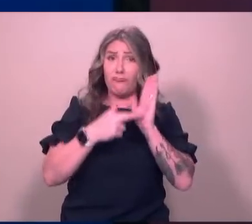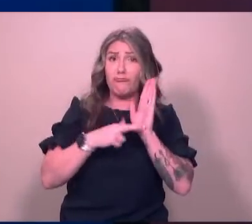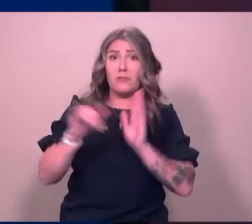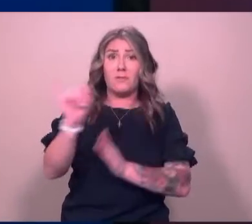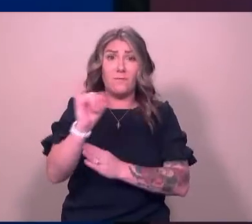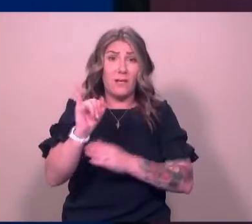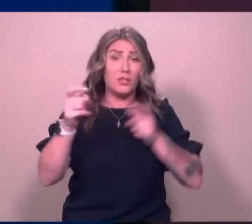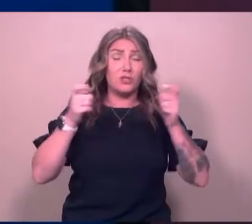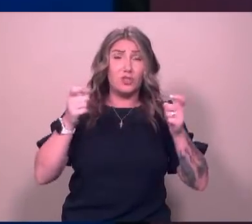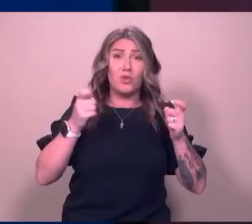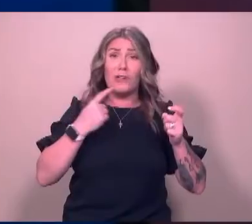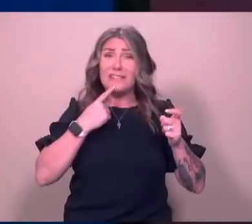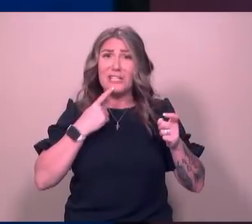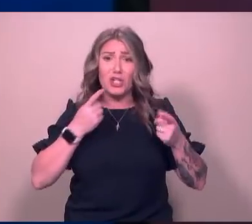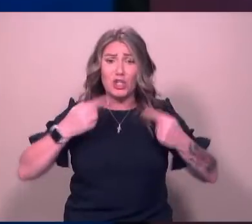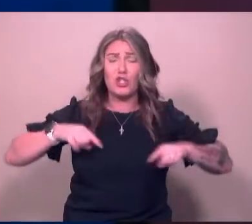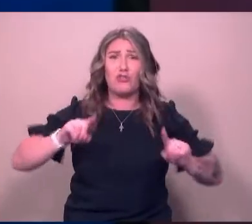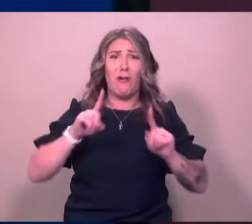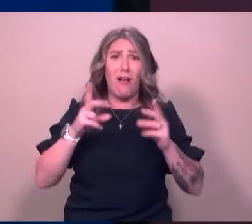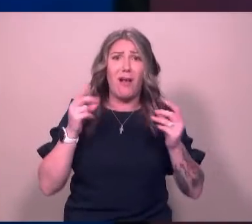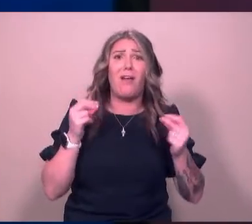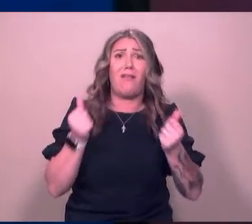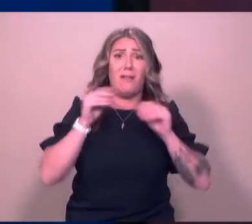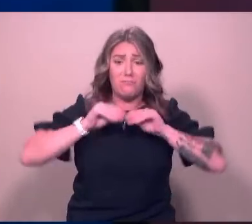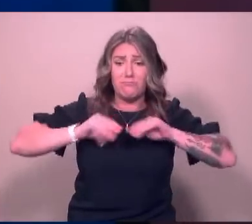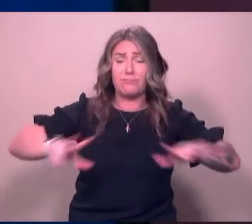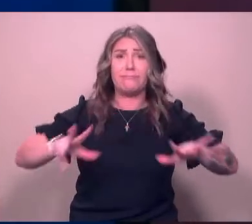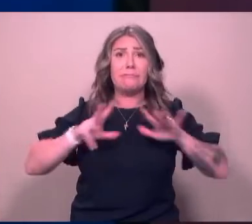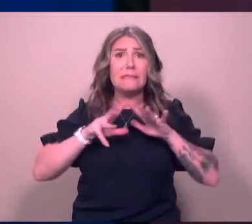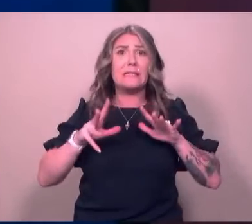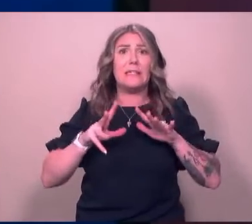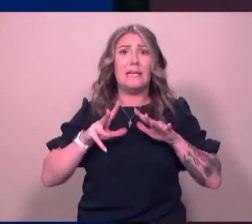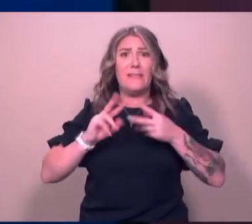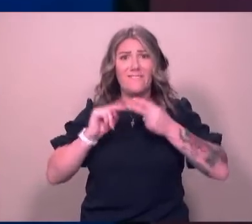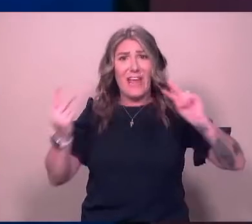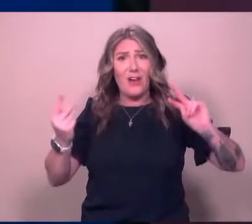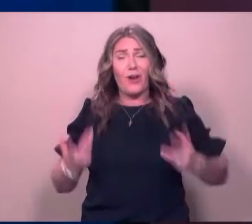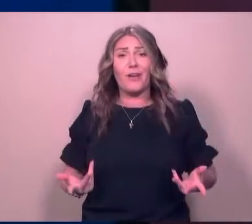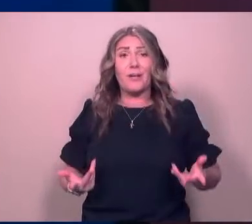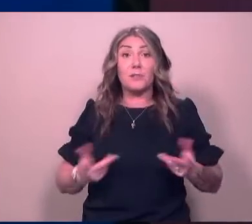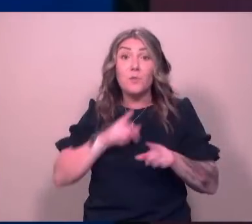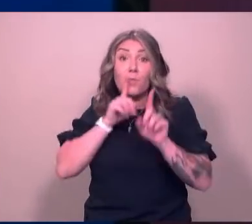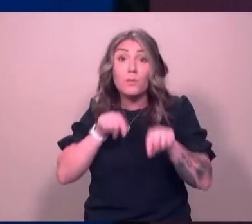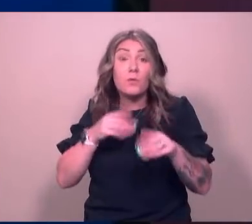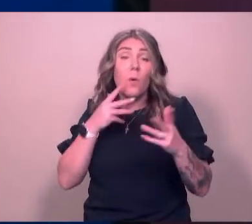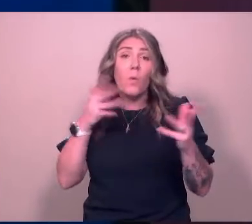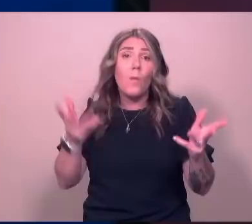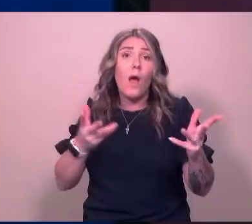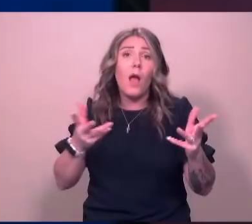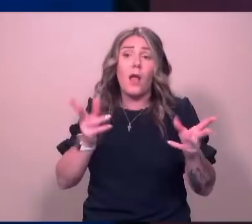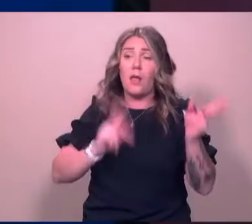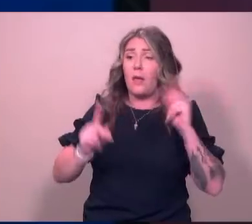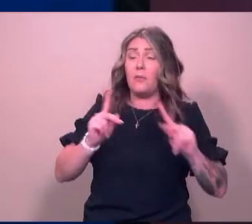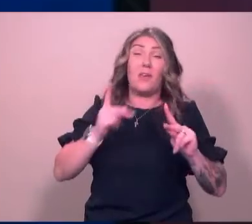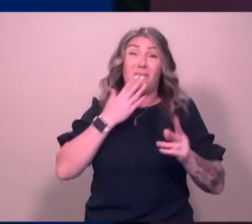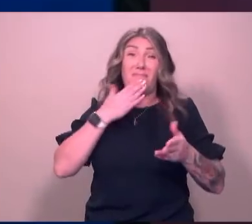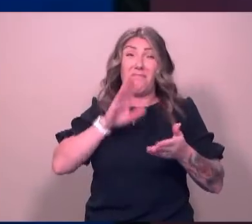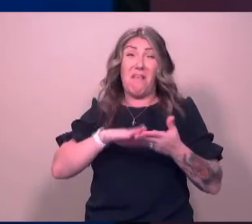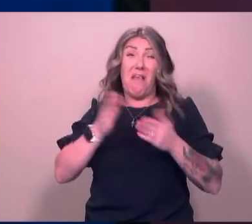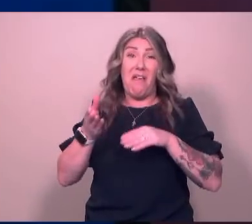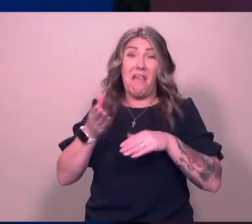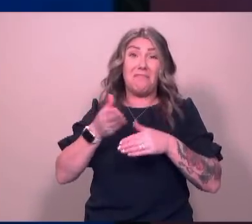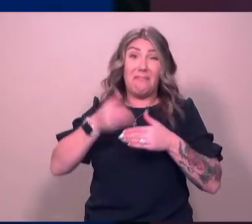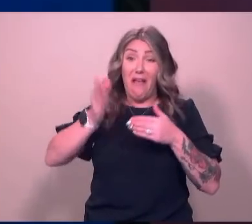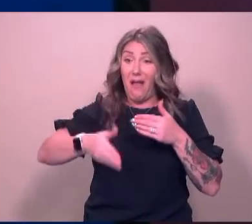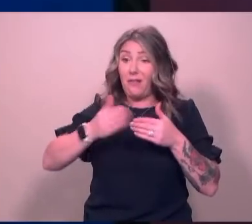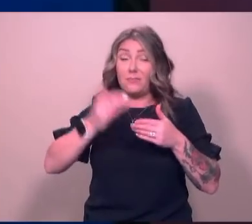control seriously at a time of a rapidly spreading infectious variant. And so as a result, people are having bad outcomes, whether you have COVID